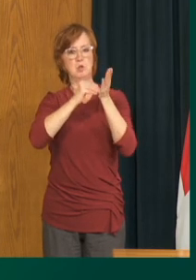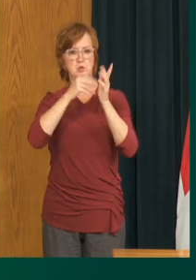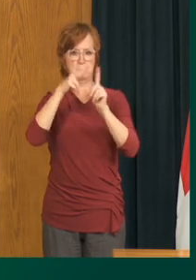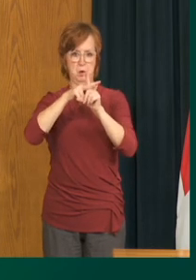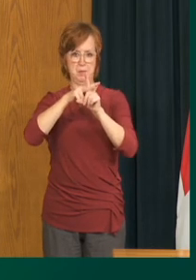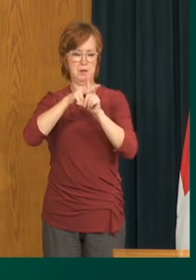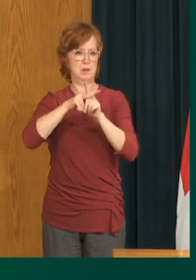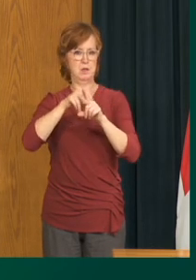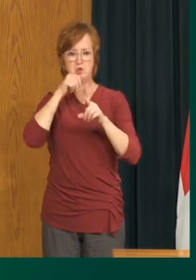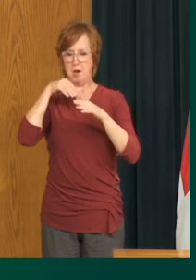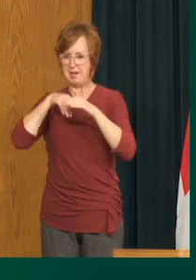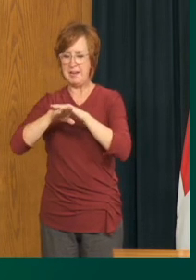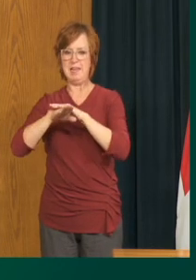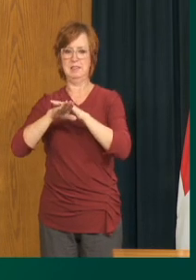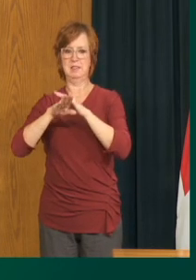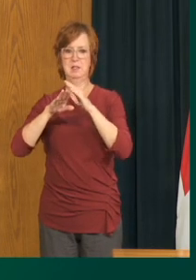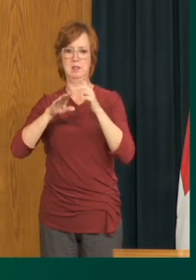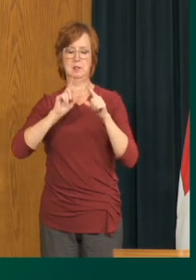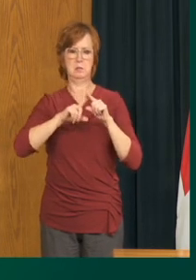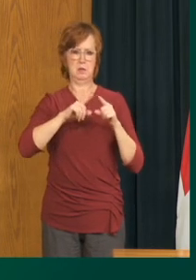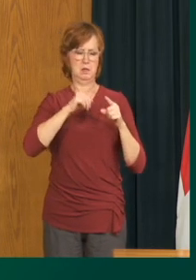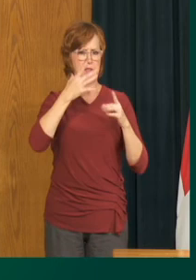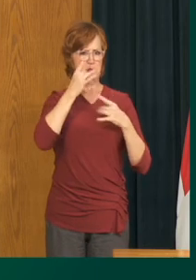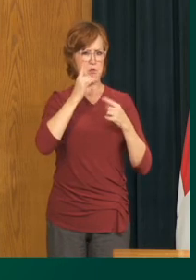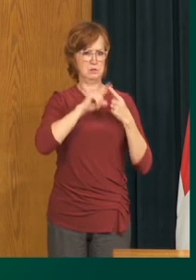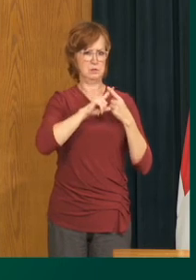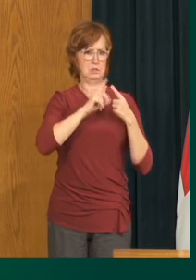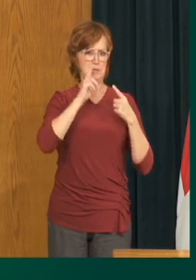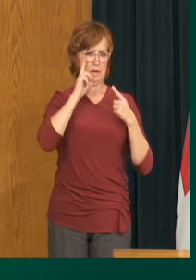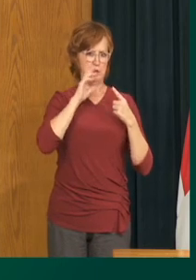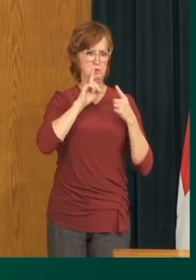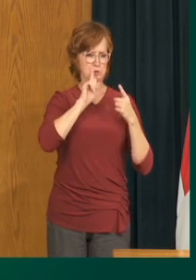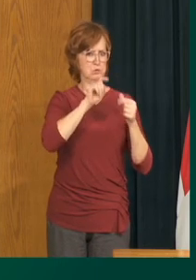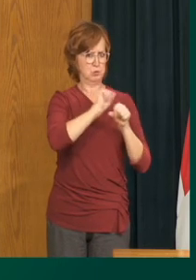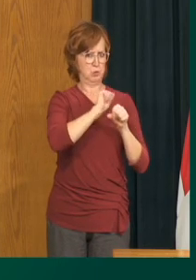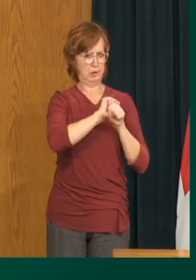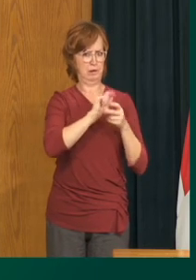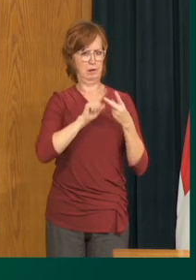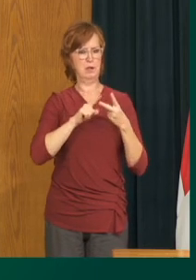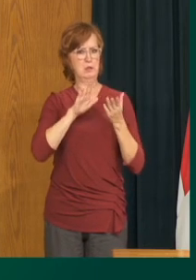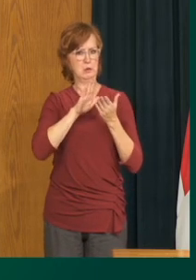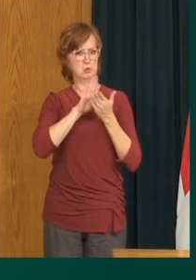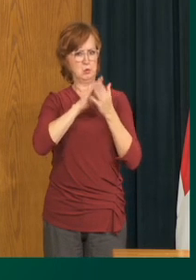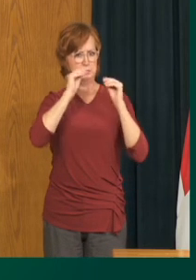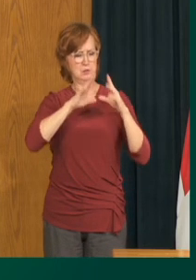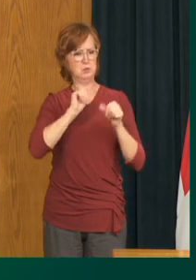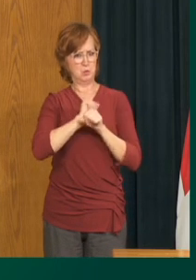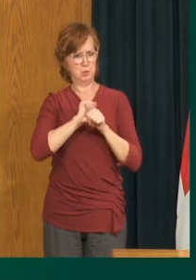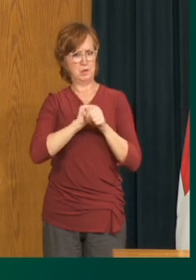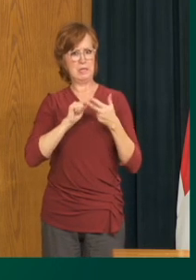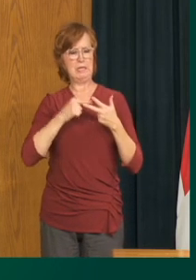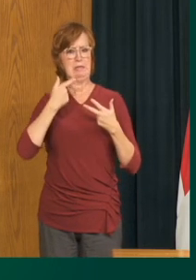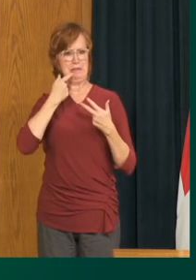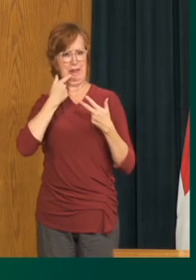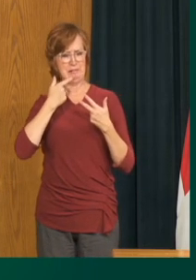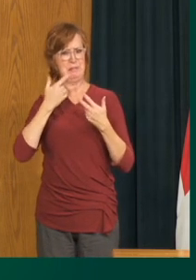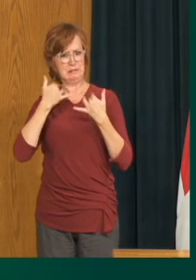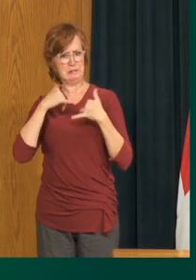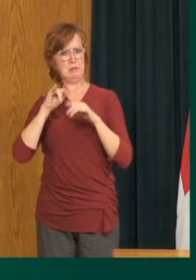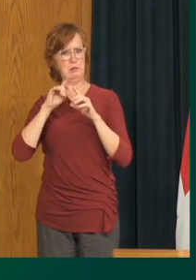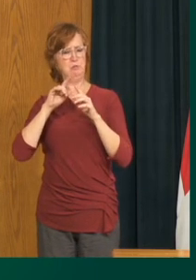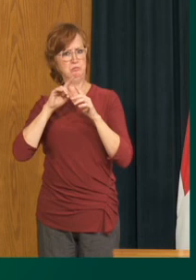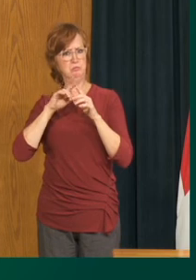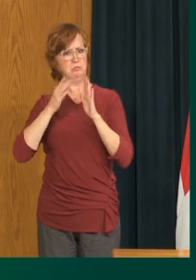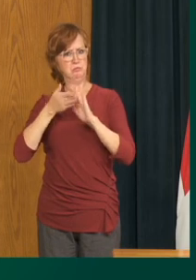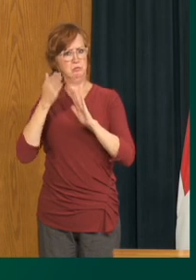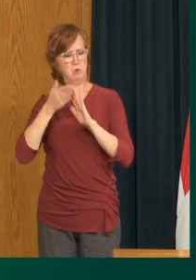Frustration being teachers back in school, hairdressers seeing clients, dentists seeing clients, and